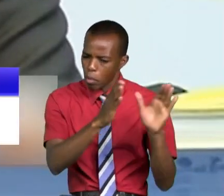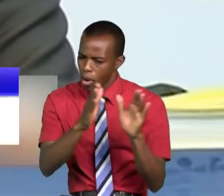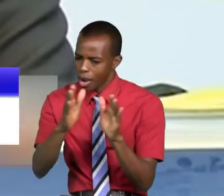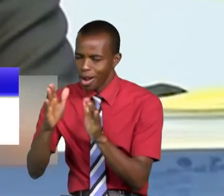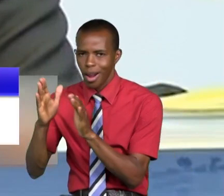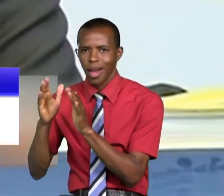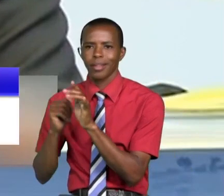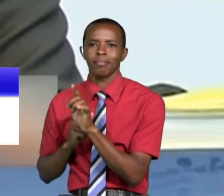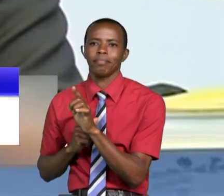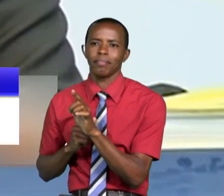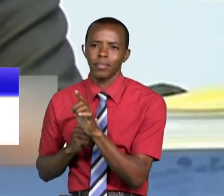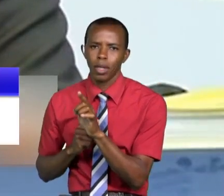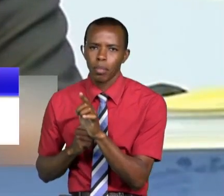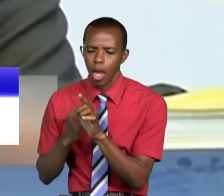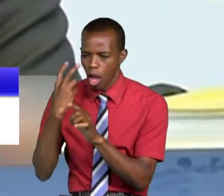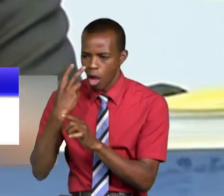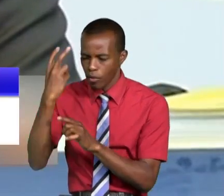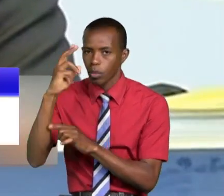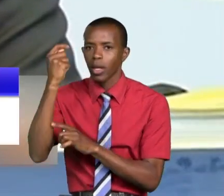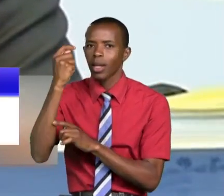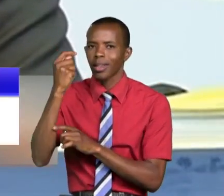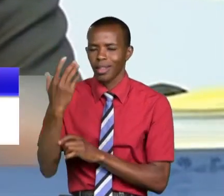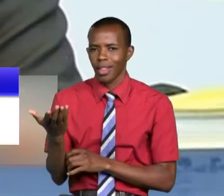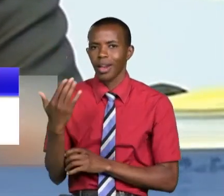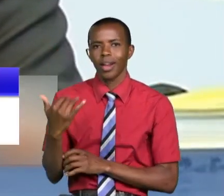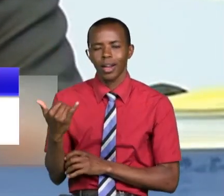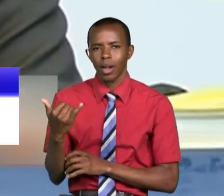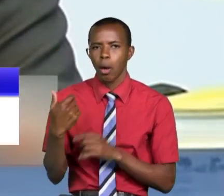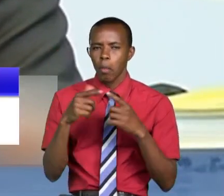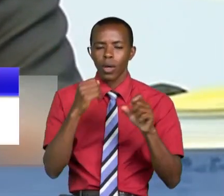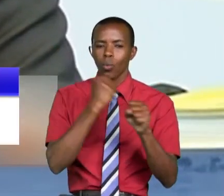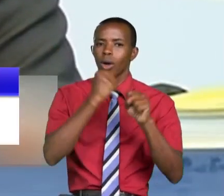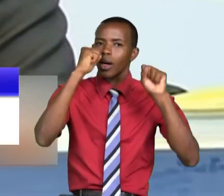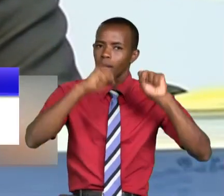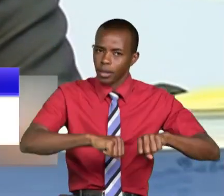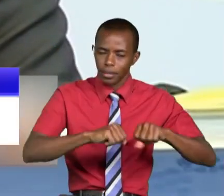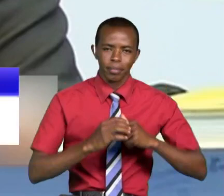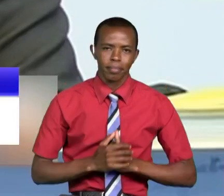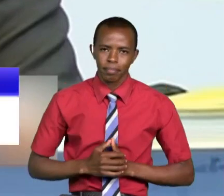think they are feasible in Kenya at the moment, but they can work.